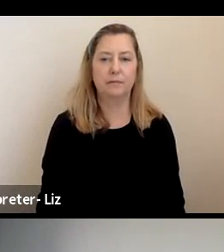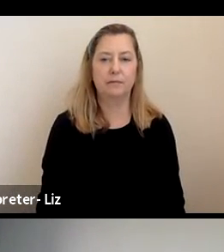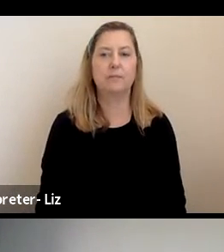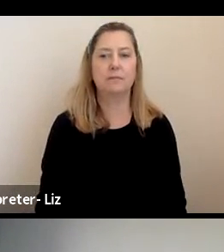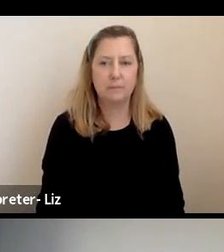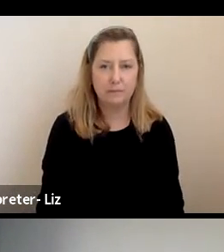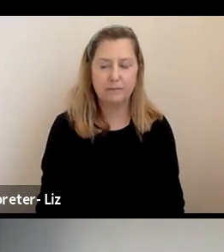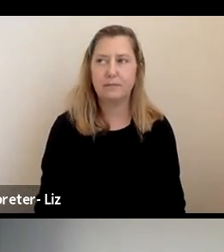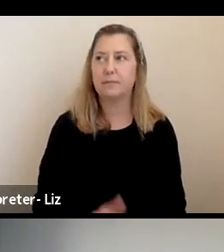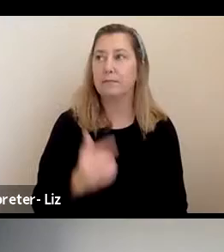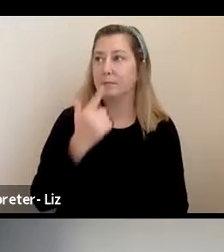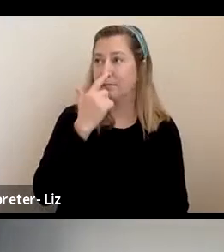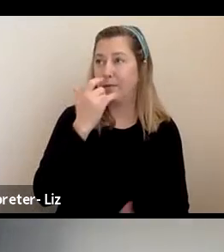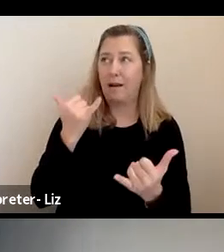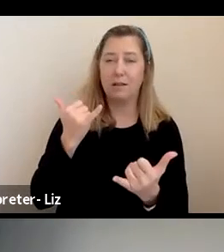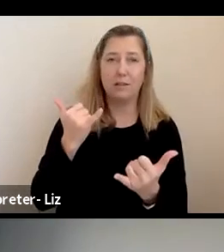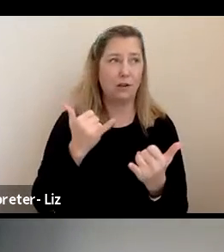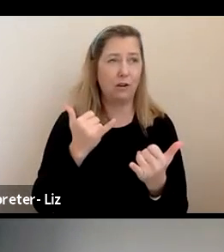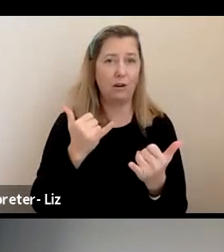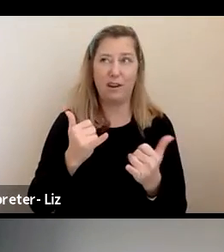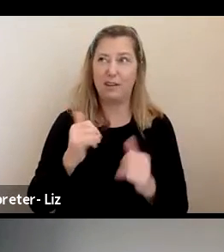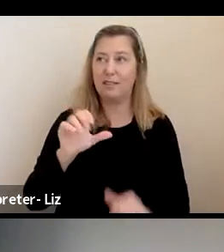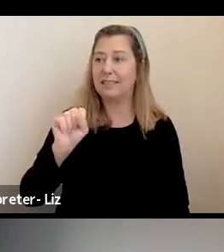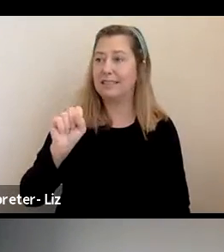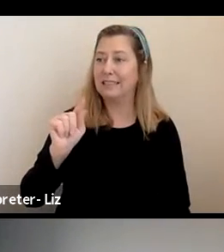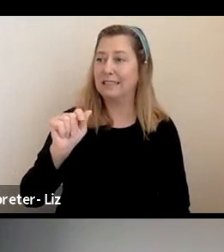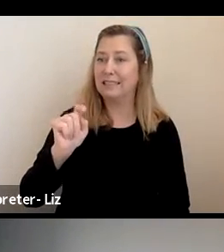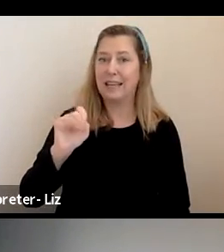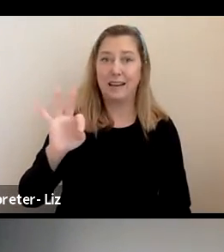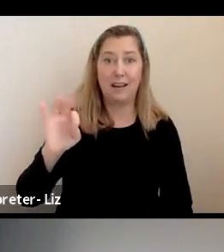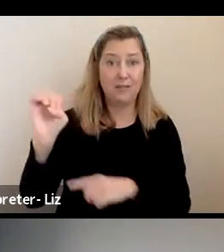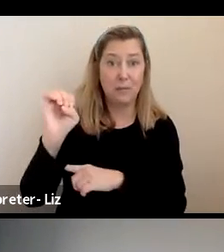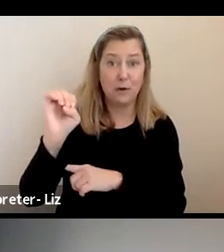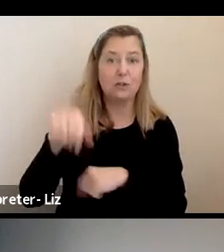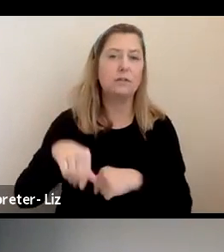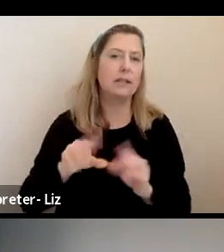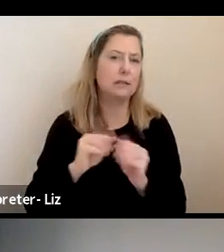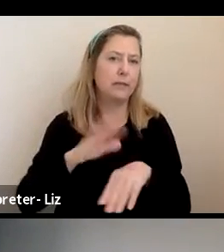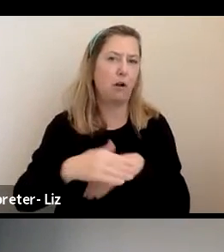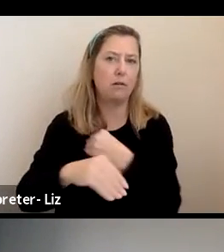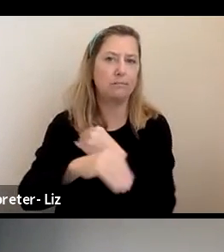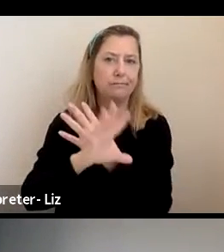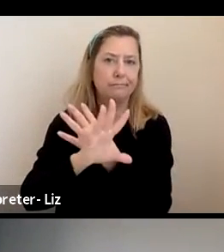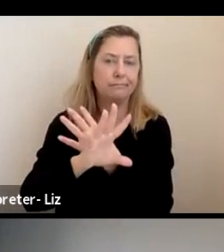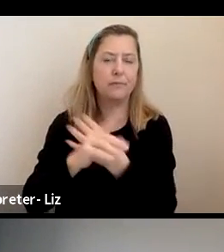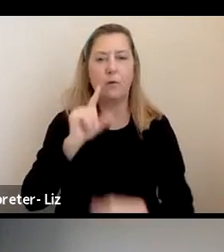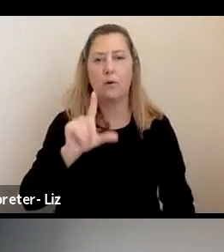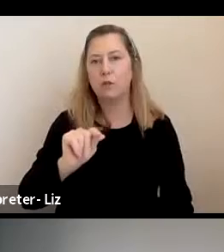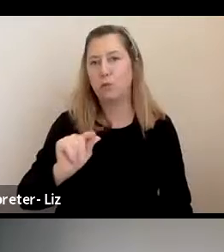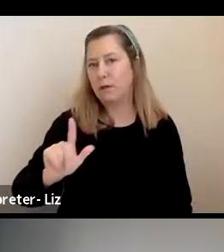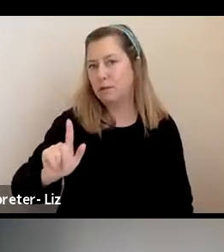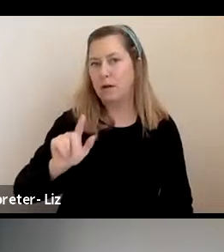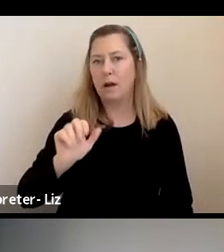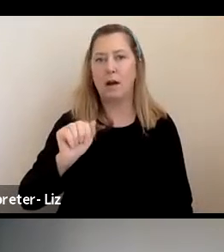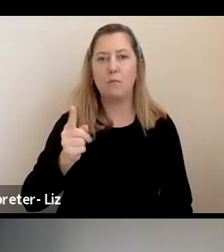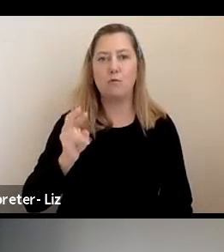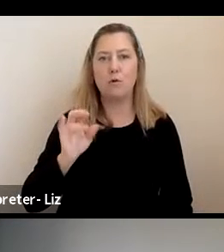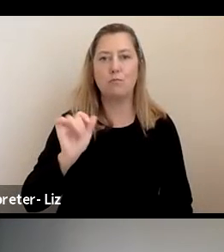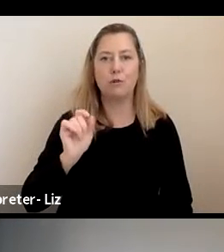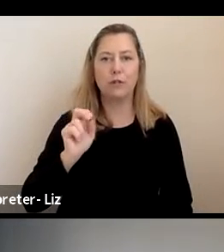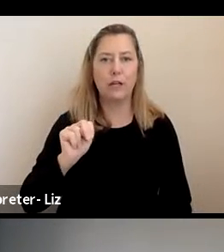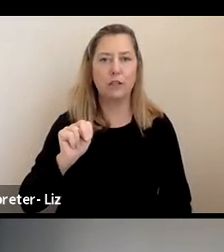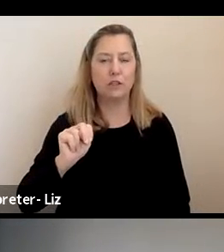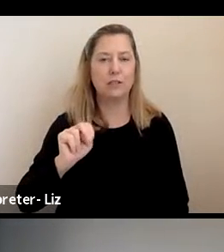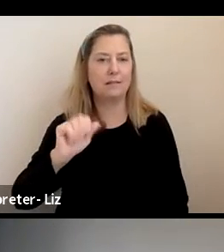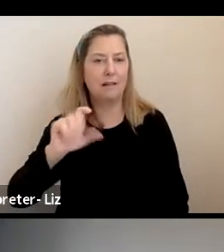Due to the active state of emergency, this is an electronic meeting of the 2020 Appropriation Act.